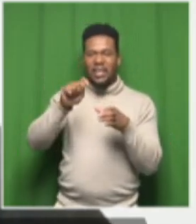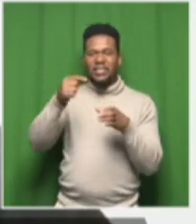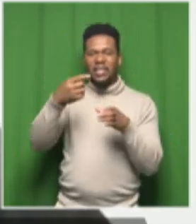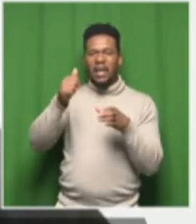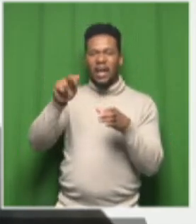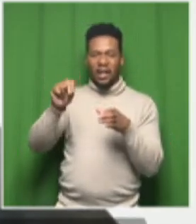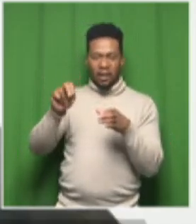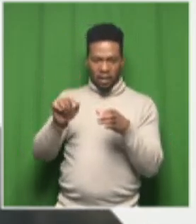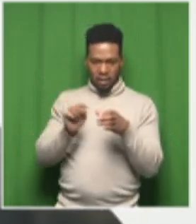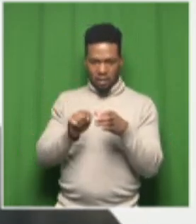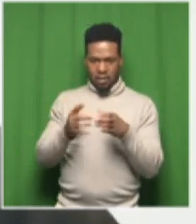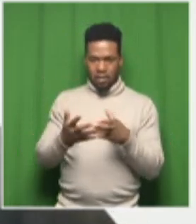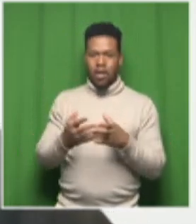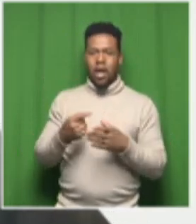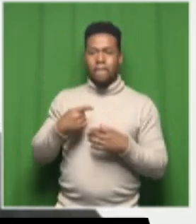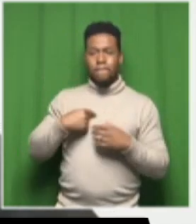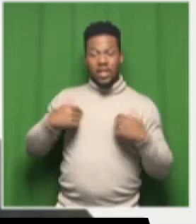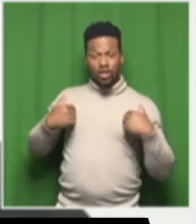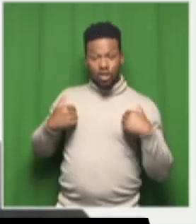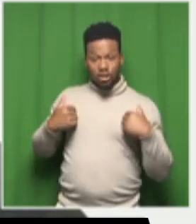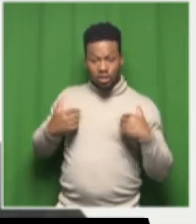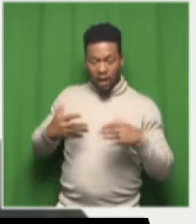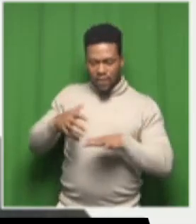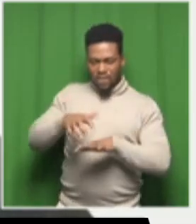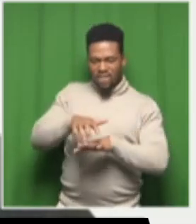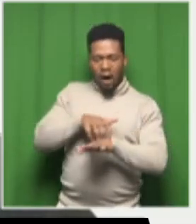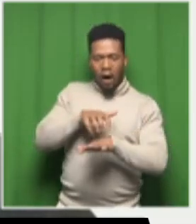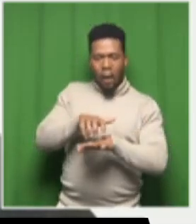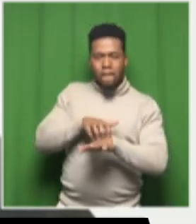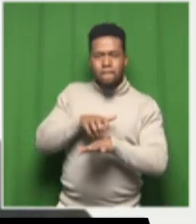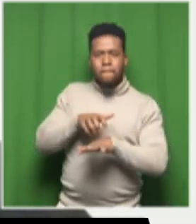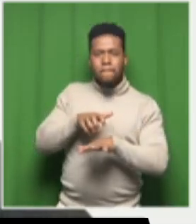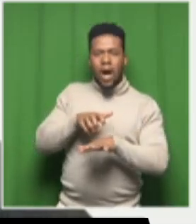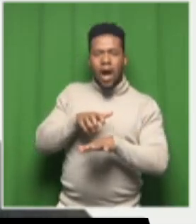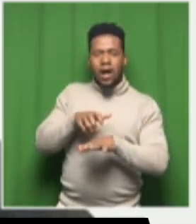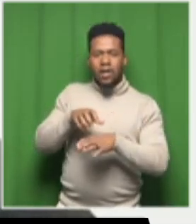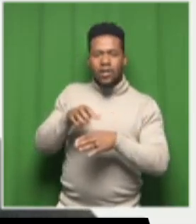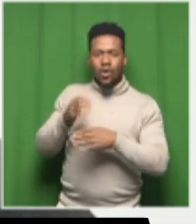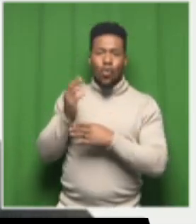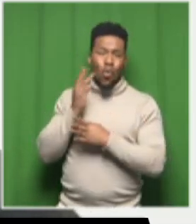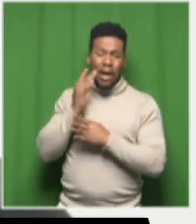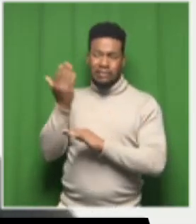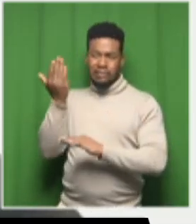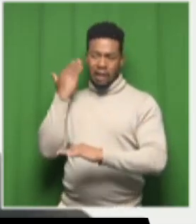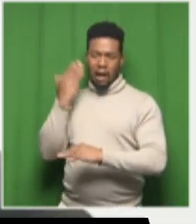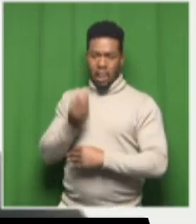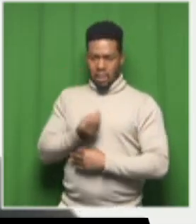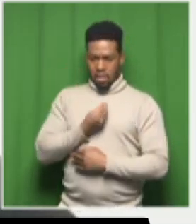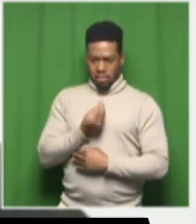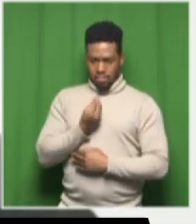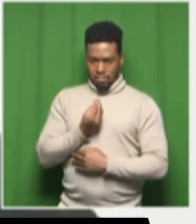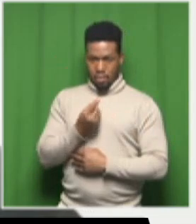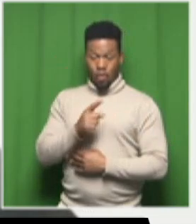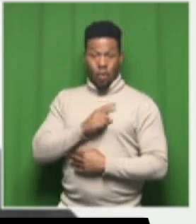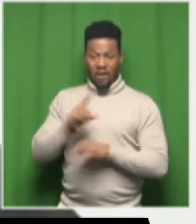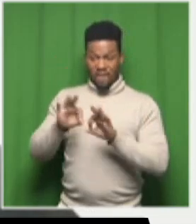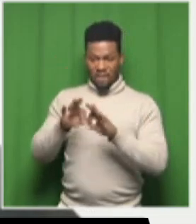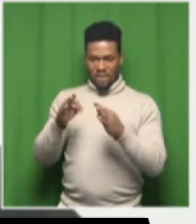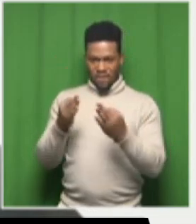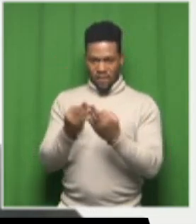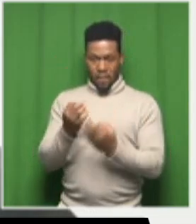I started farming when I was at a young age because I grew up in a family who